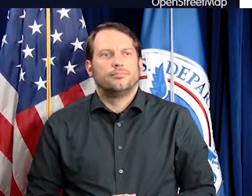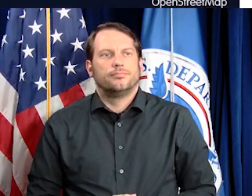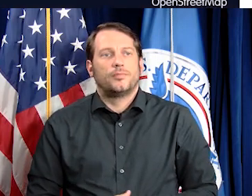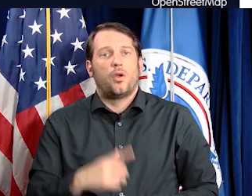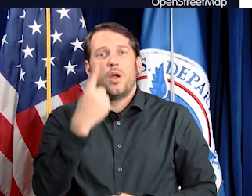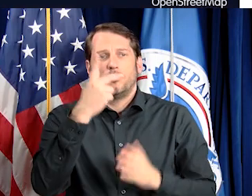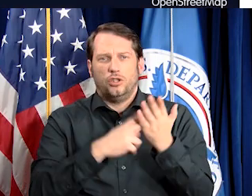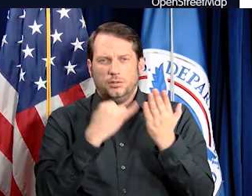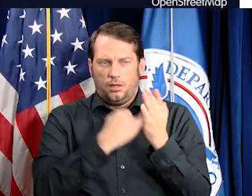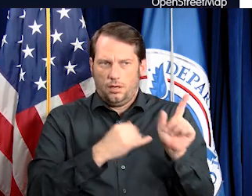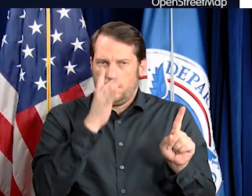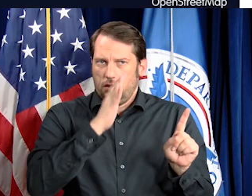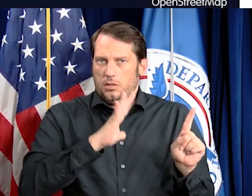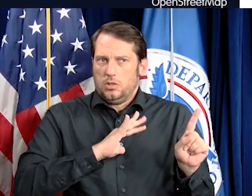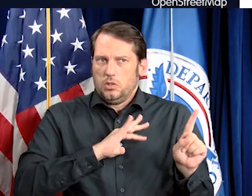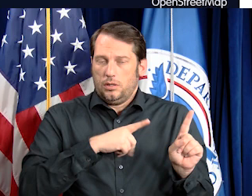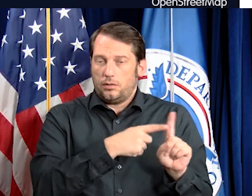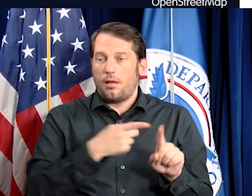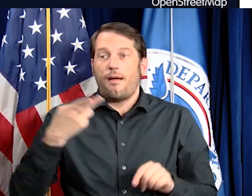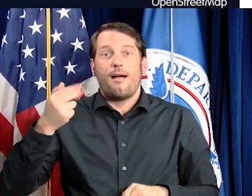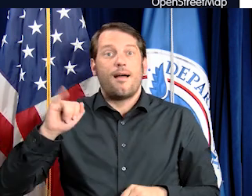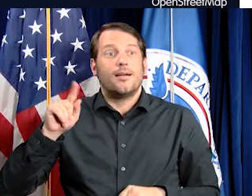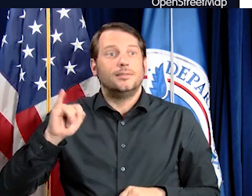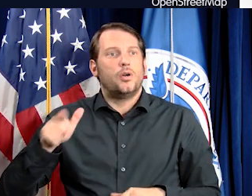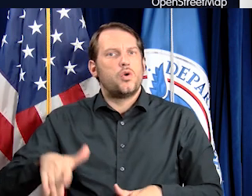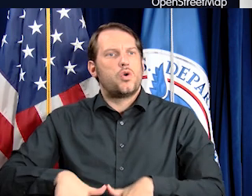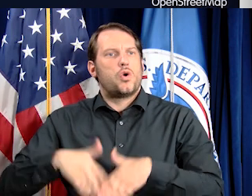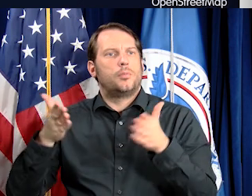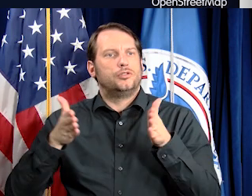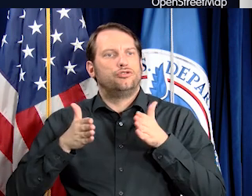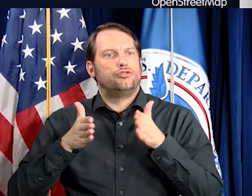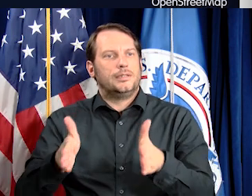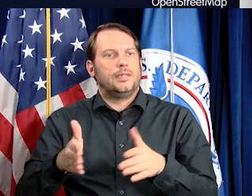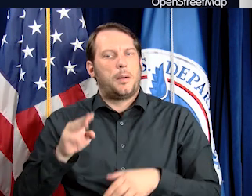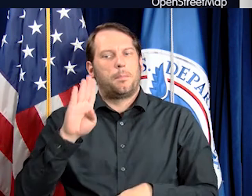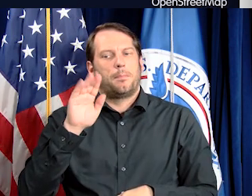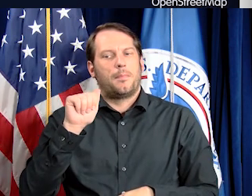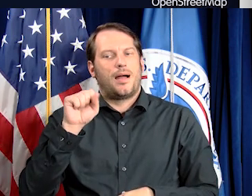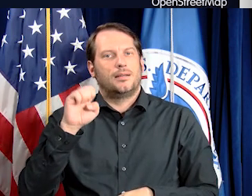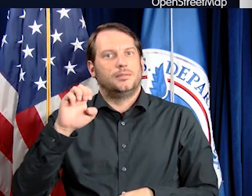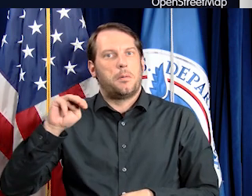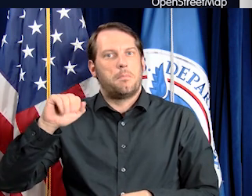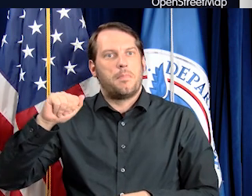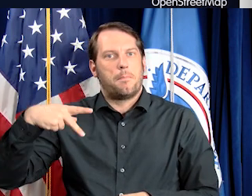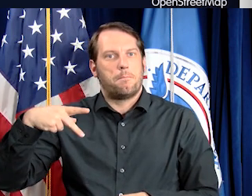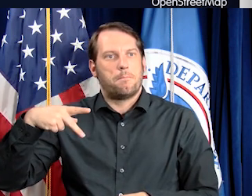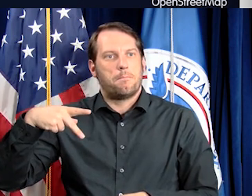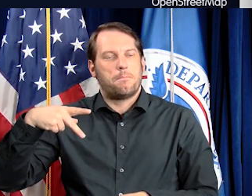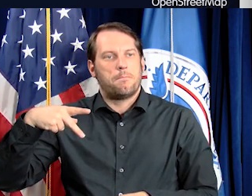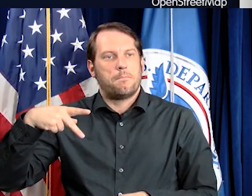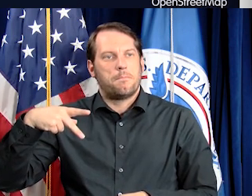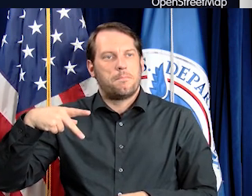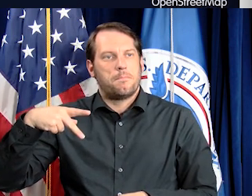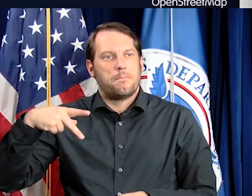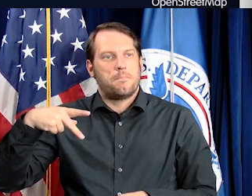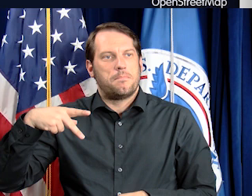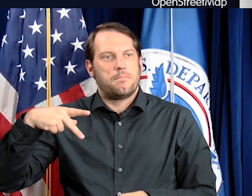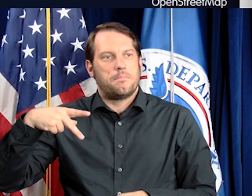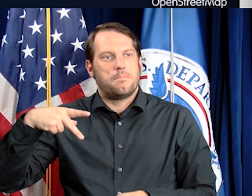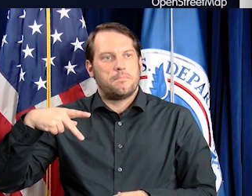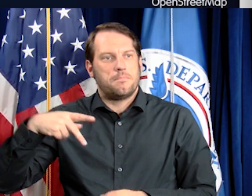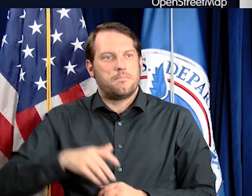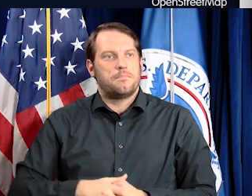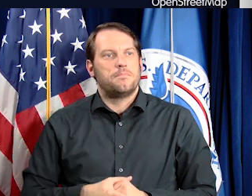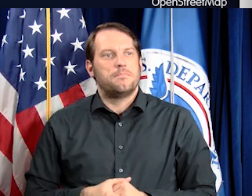the Haiti OpenStreetMap base map. And essentially, this was with the help of the humanitarian